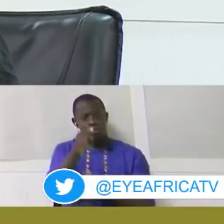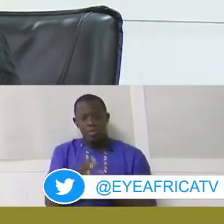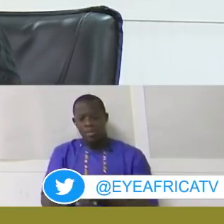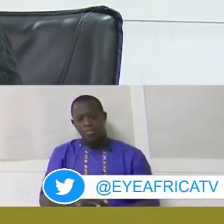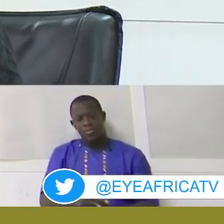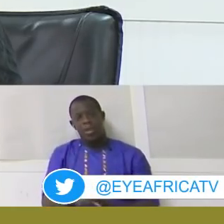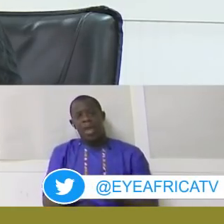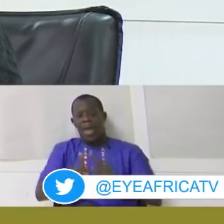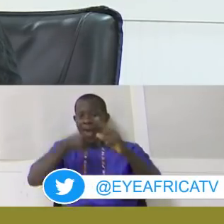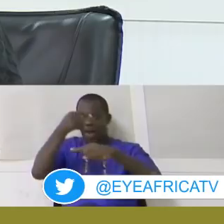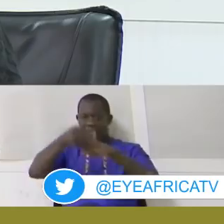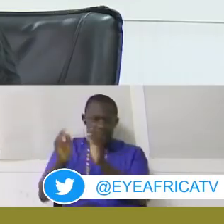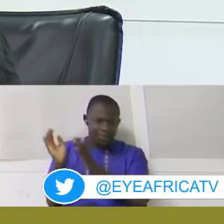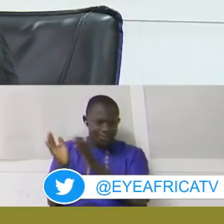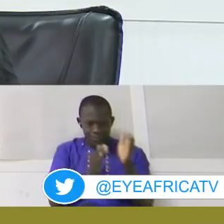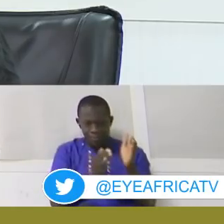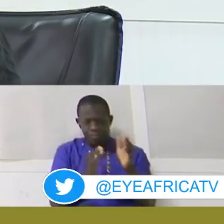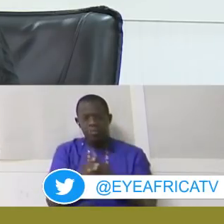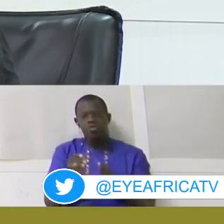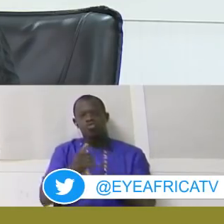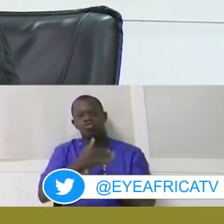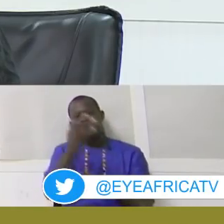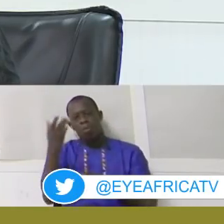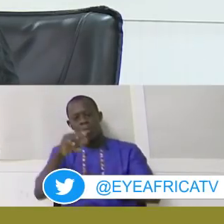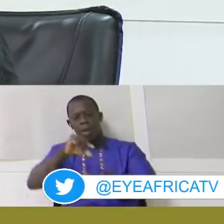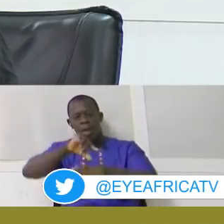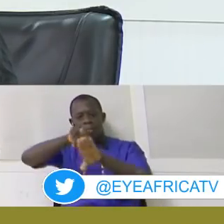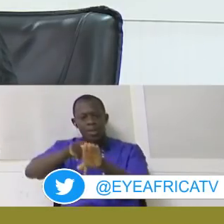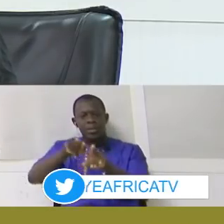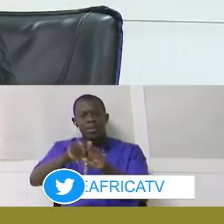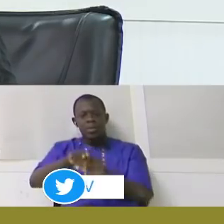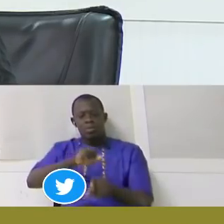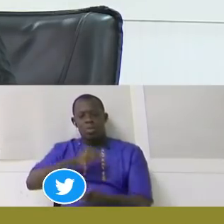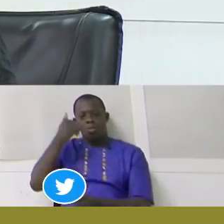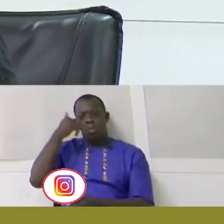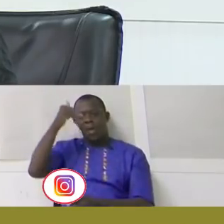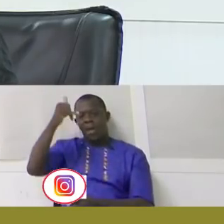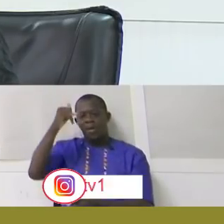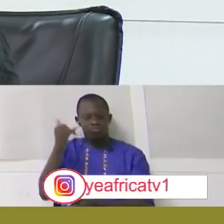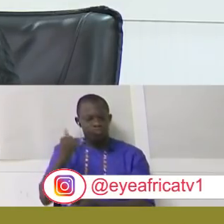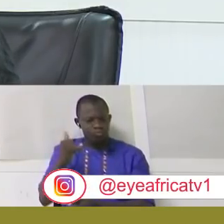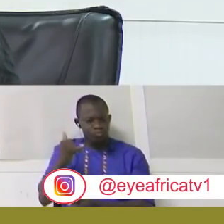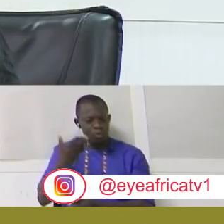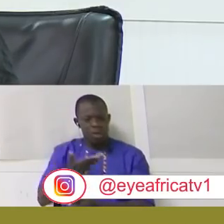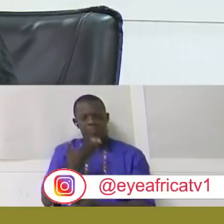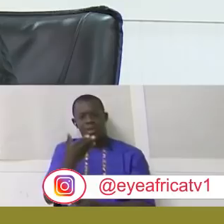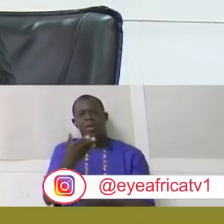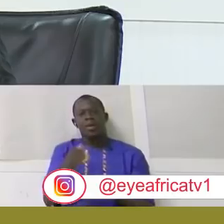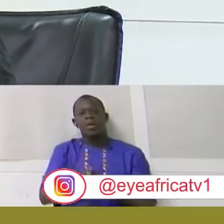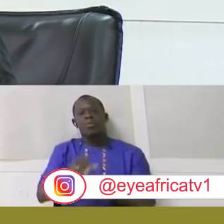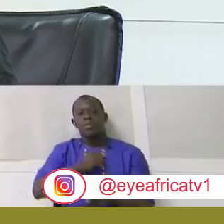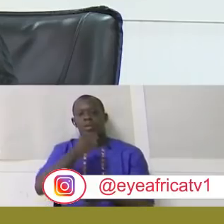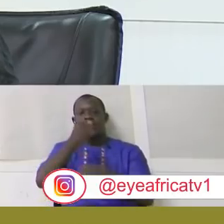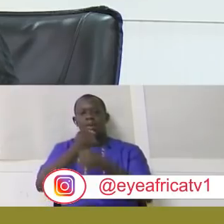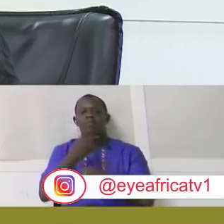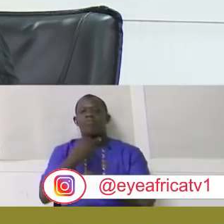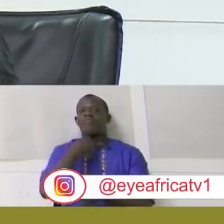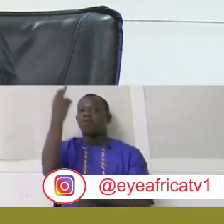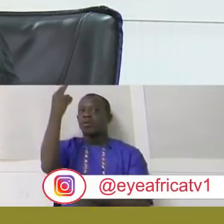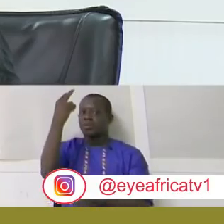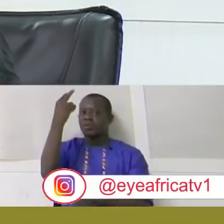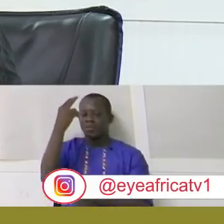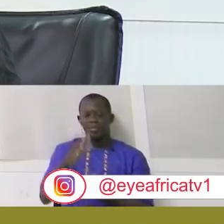figure. After lolu. After that. Some minutes. Telephone am bi ring. His telephone rang. Mu def ko speaker. He put it